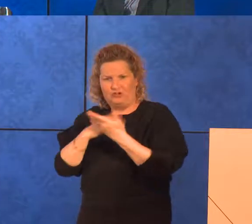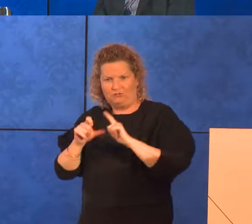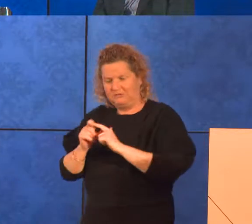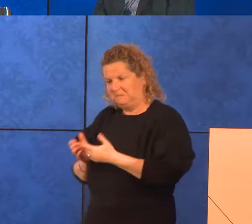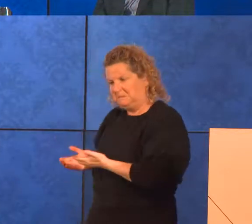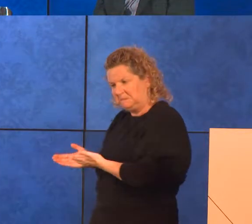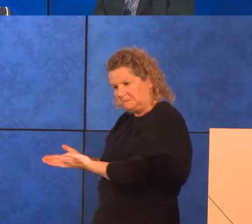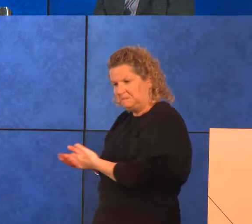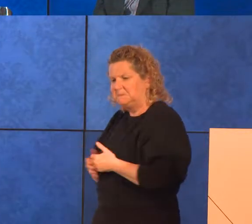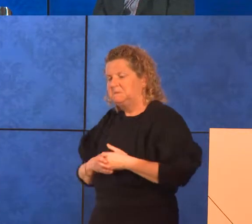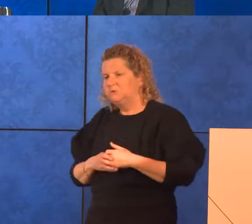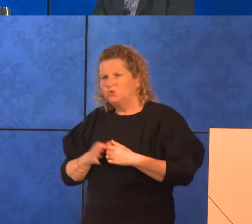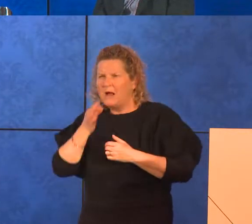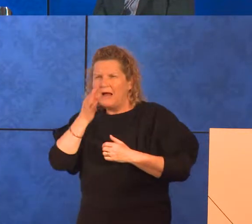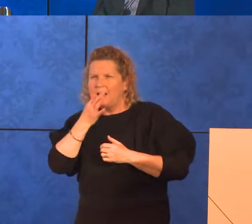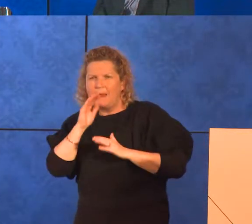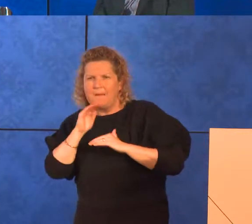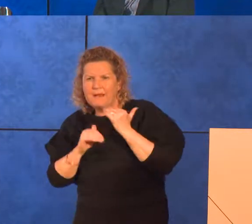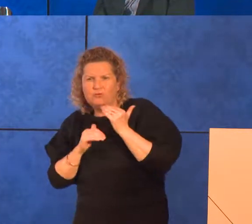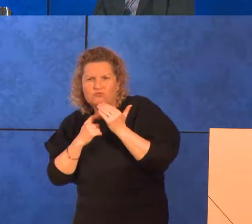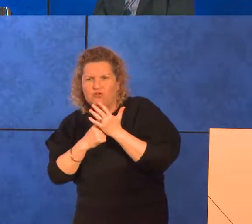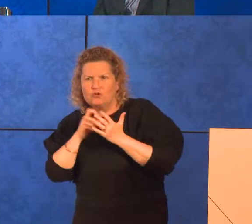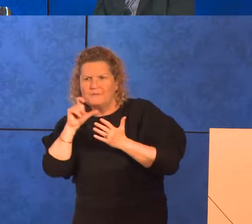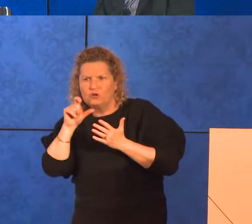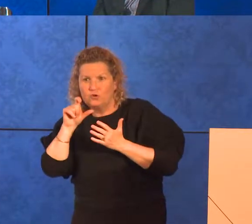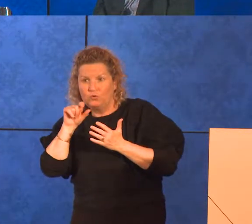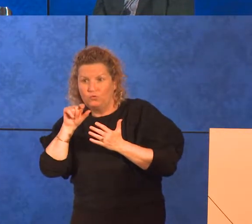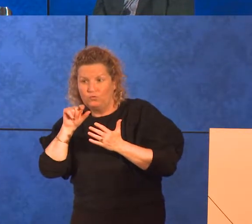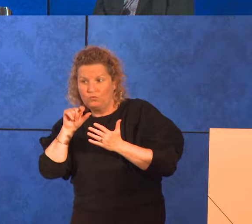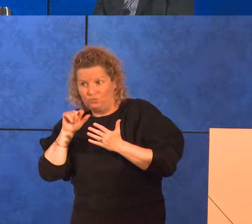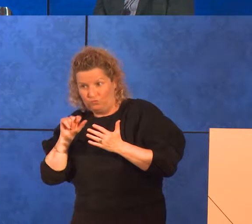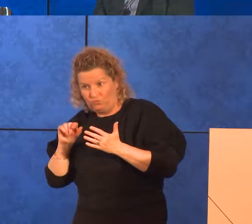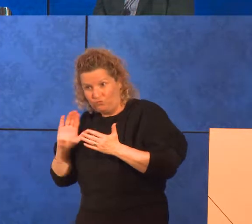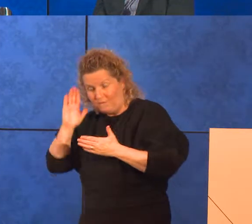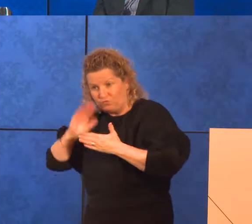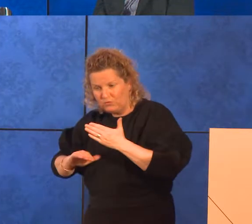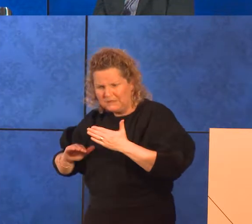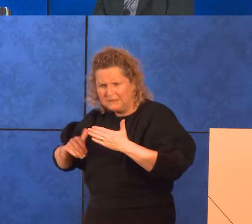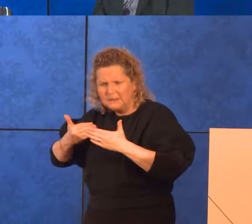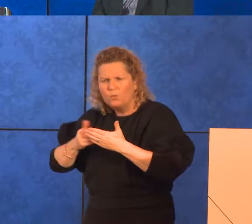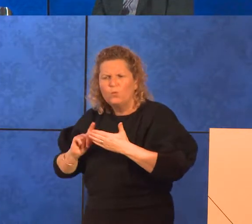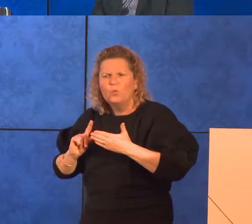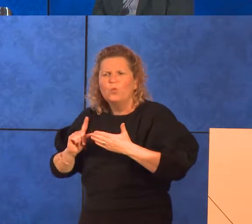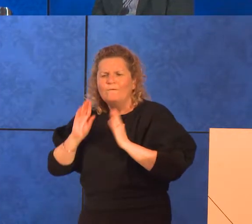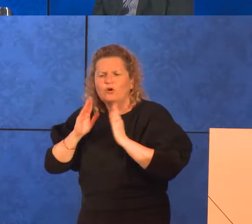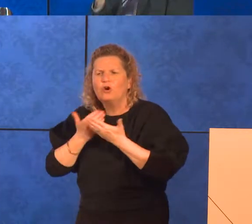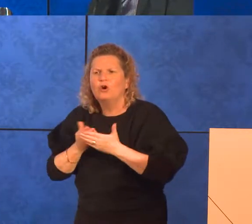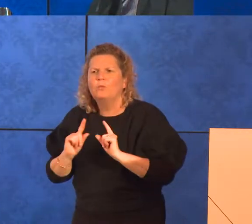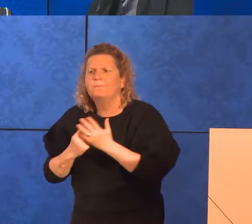to ask a little bit about the Royal Commission that you went through and what it was like, what it focused